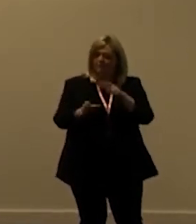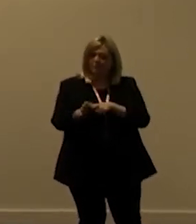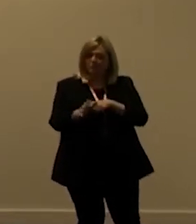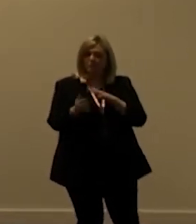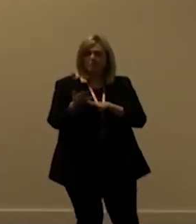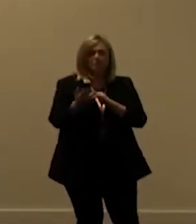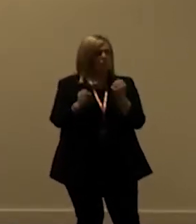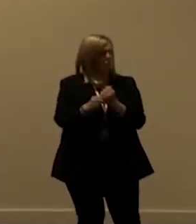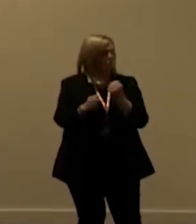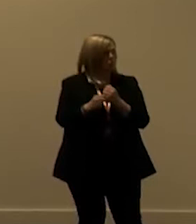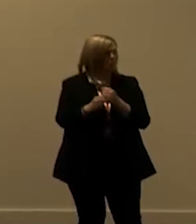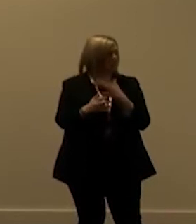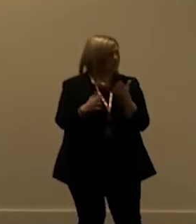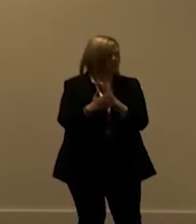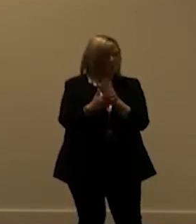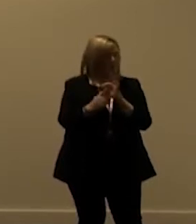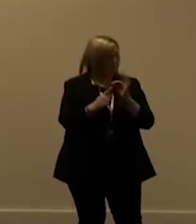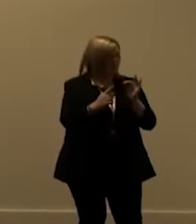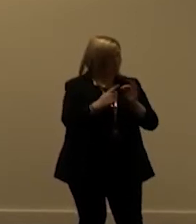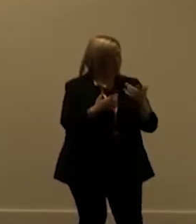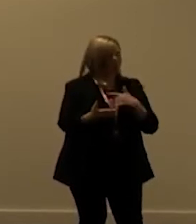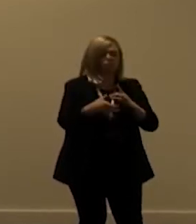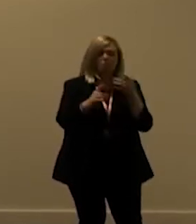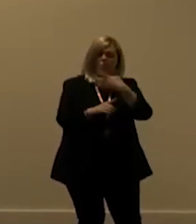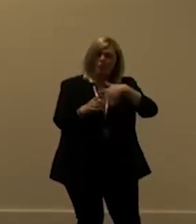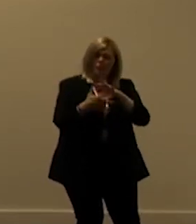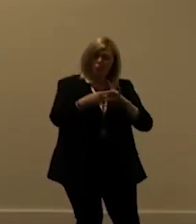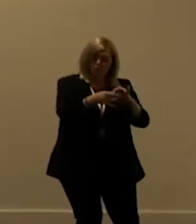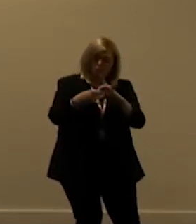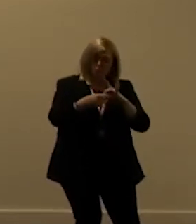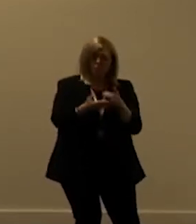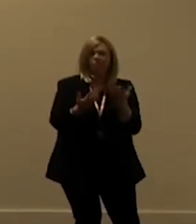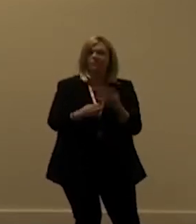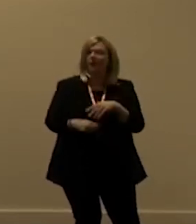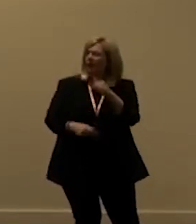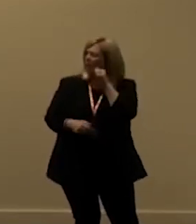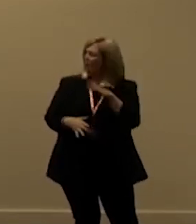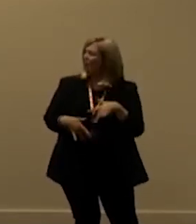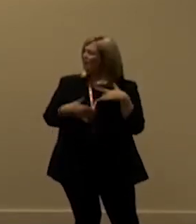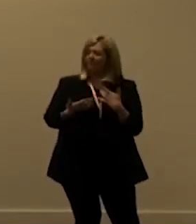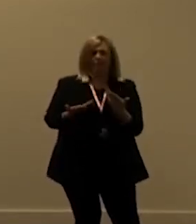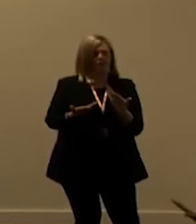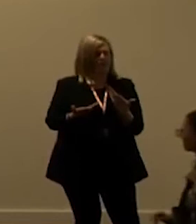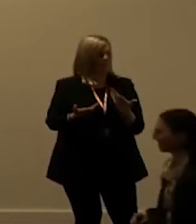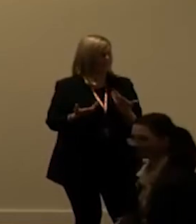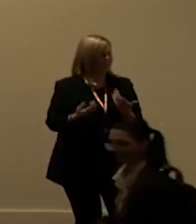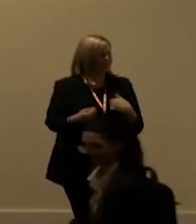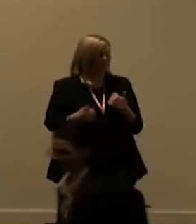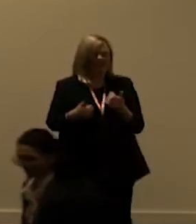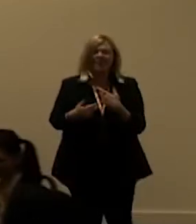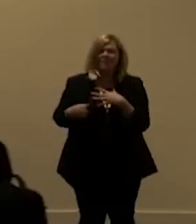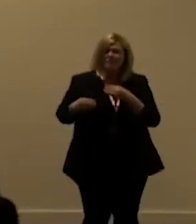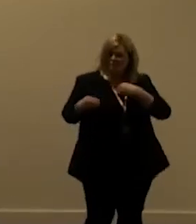at Microsoft doing Sharepoint, so my background is collaborative in nature. I don't know, feel free to come on in. I'm fairly